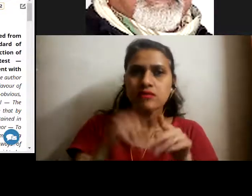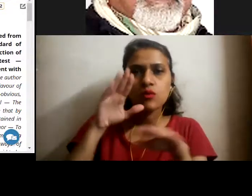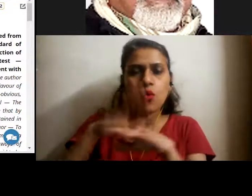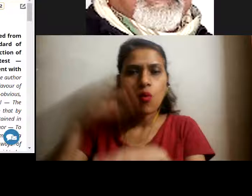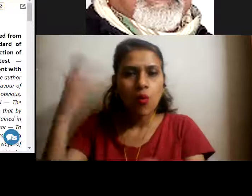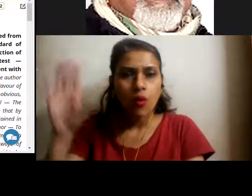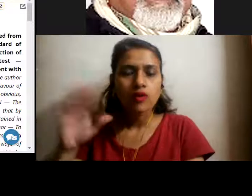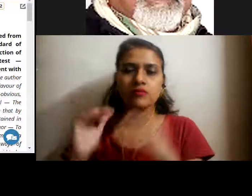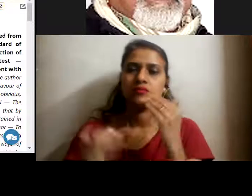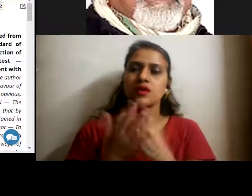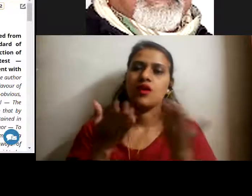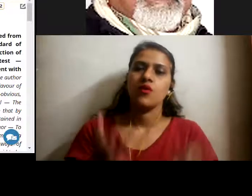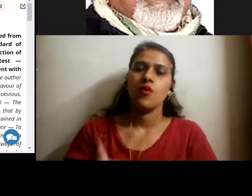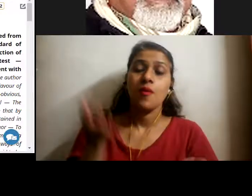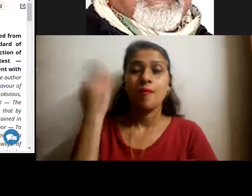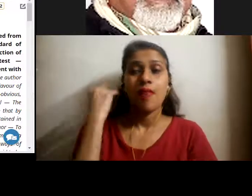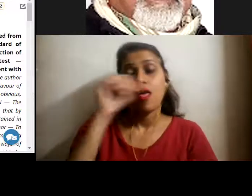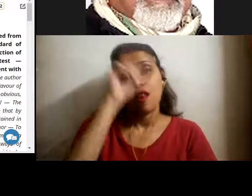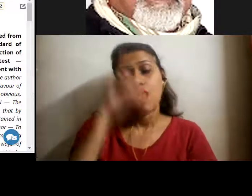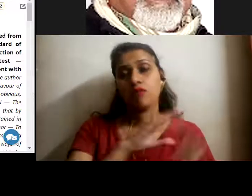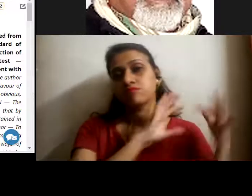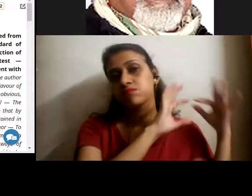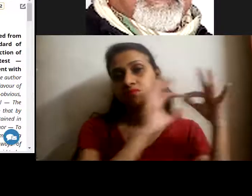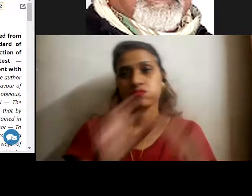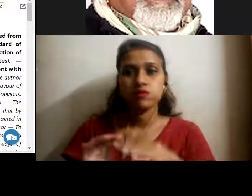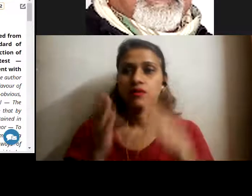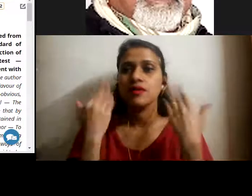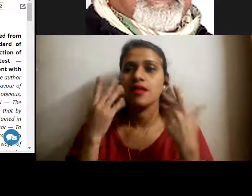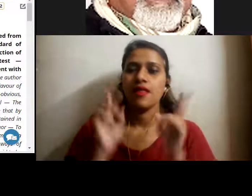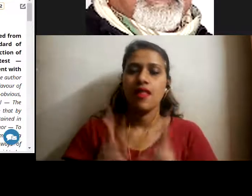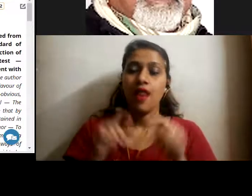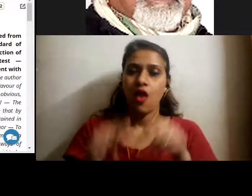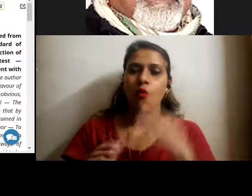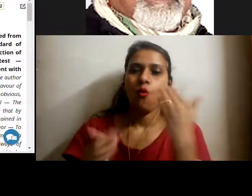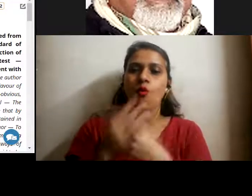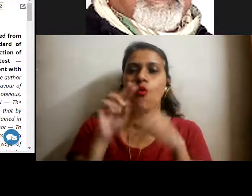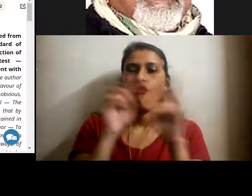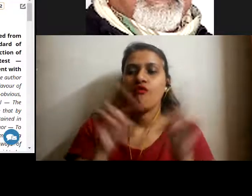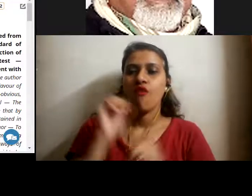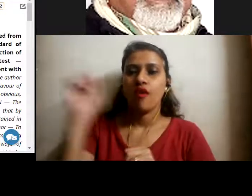the very beginning. Even nowadays, even SEC Online and Manupatra also, they also have foreign judgments.